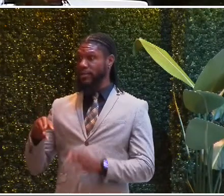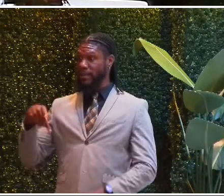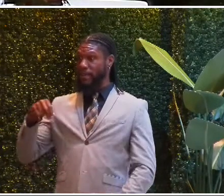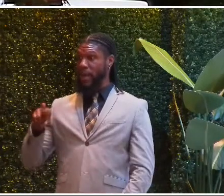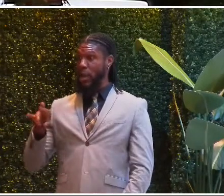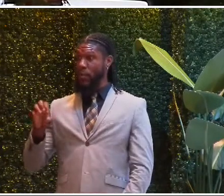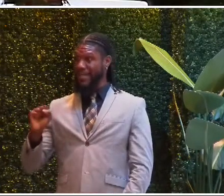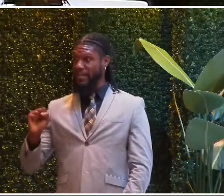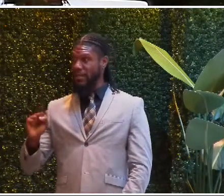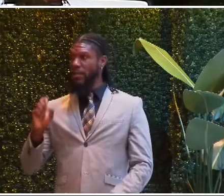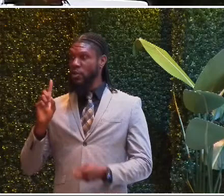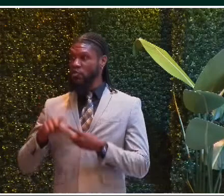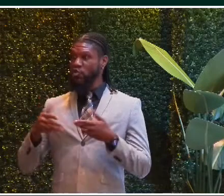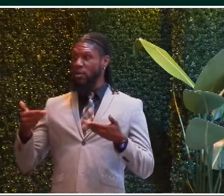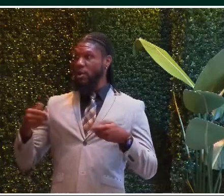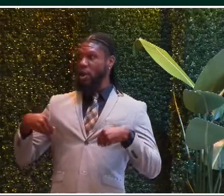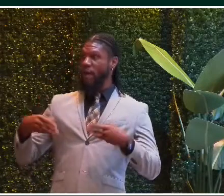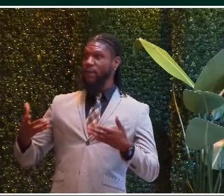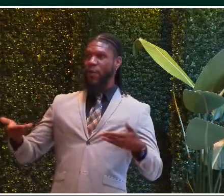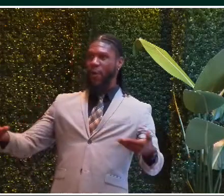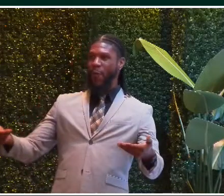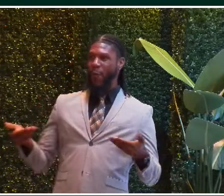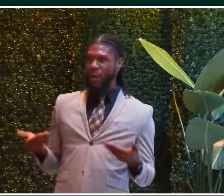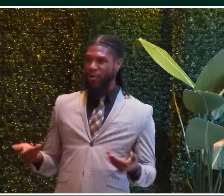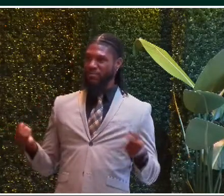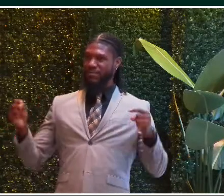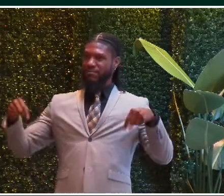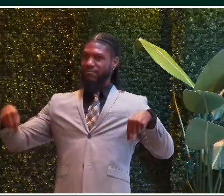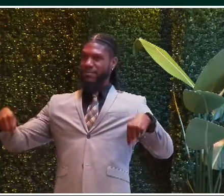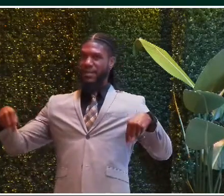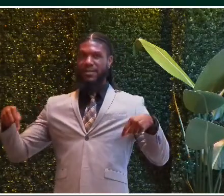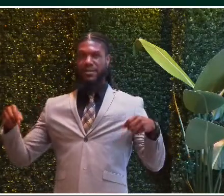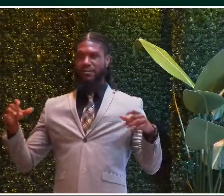offer a welcome on behalf of Black Feminist Future.